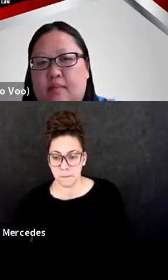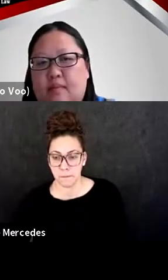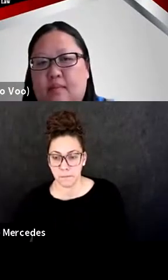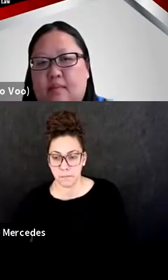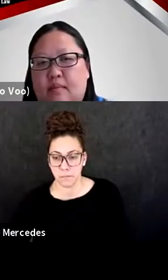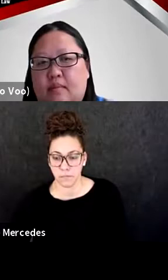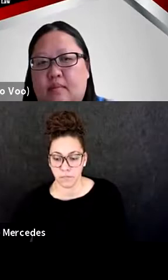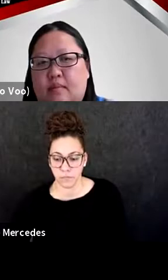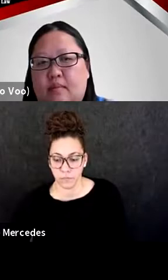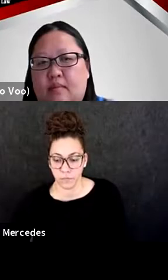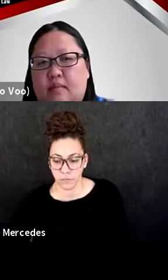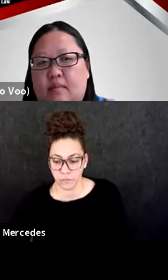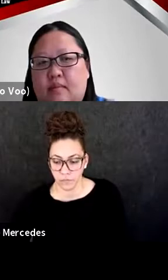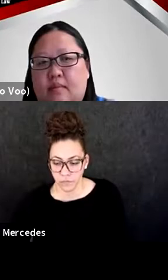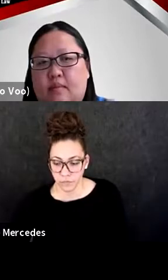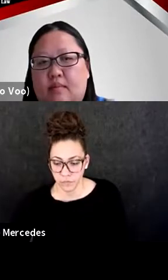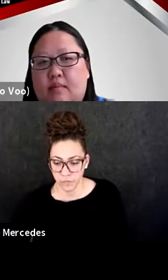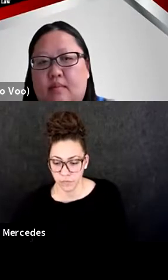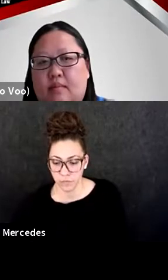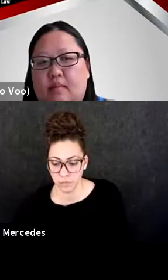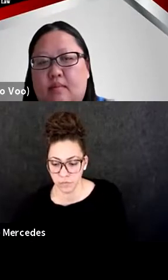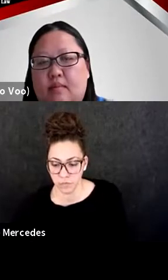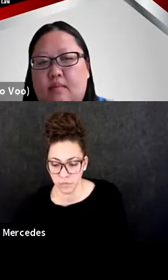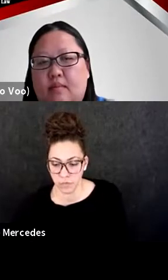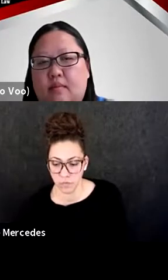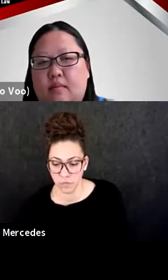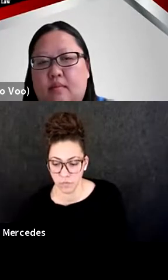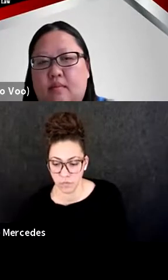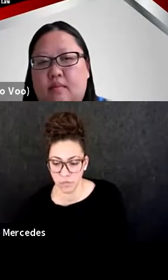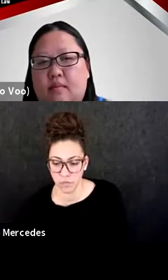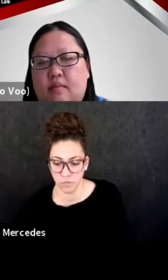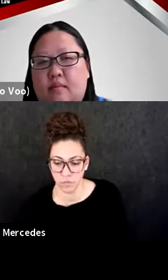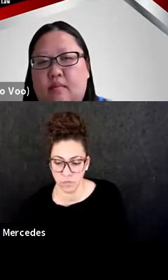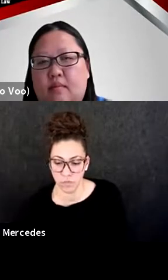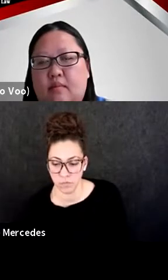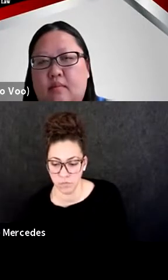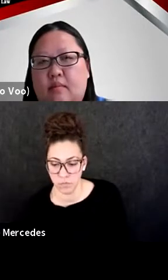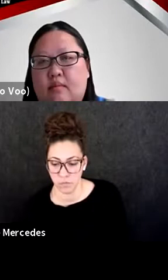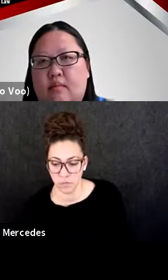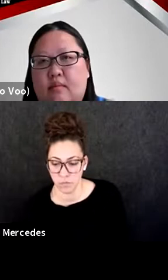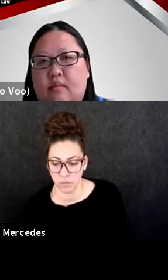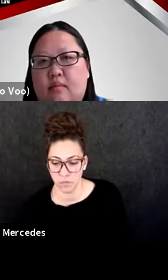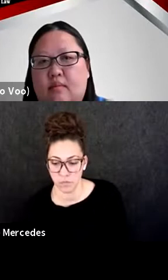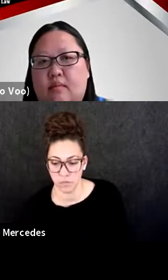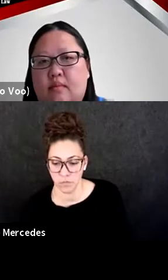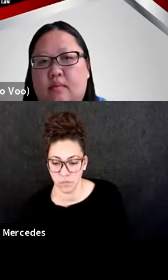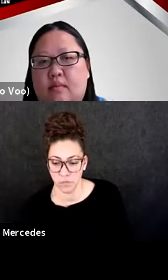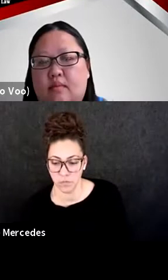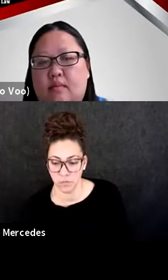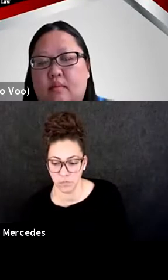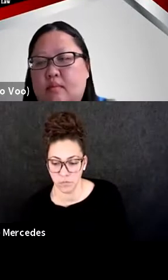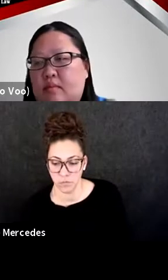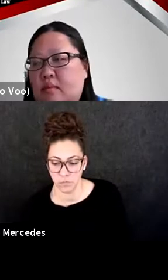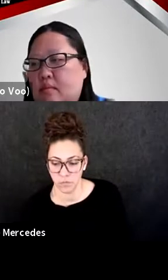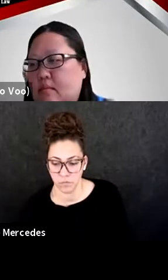bit of this too, but I hope that you guys can add to this. So this last question, first to Deborah,